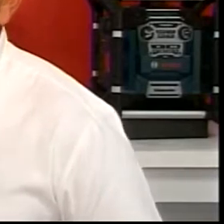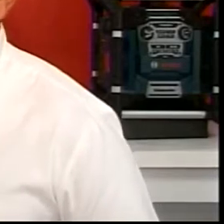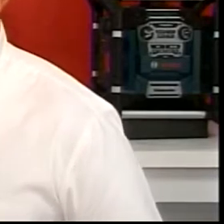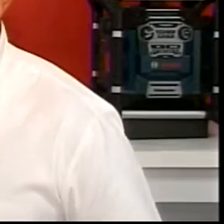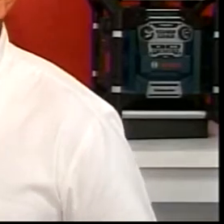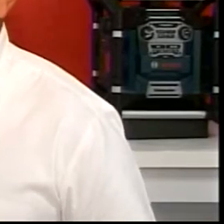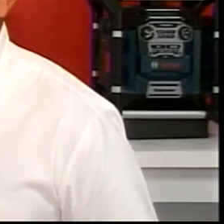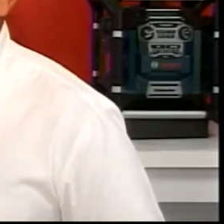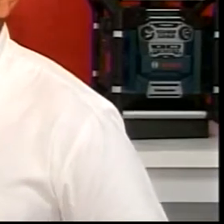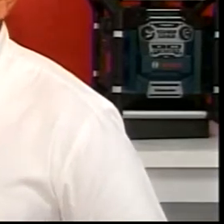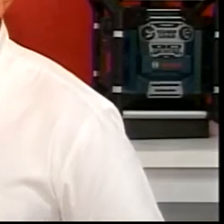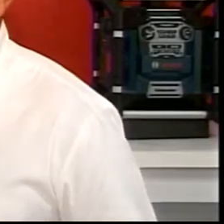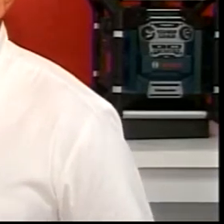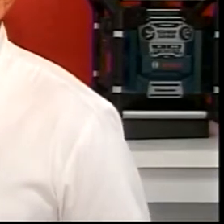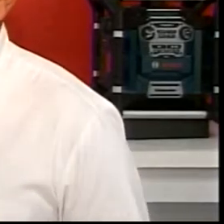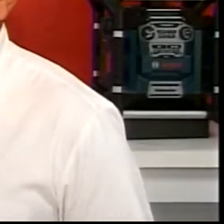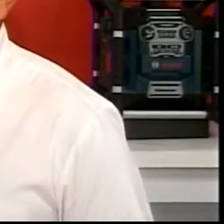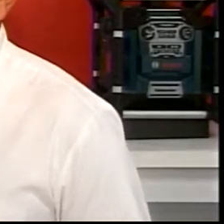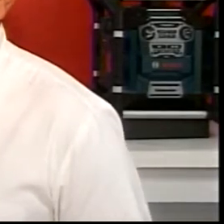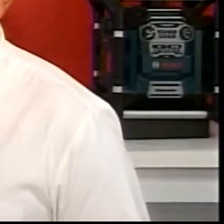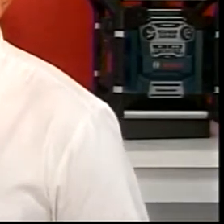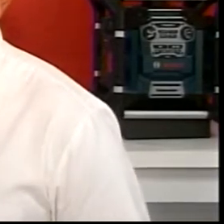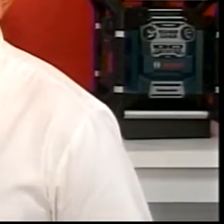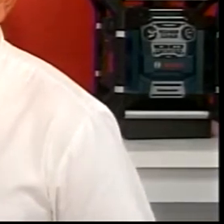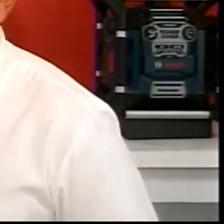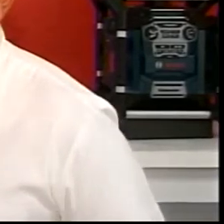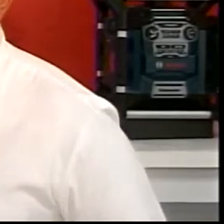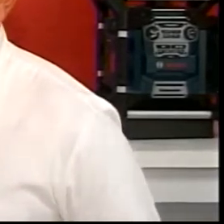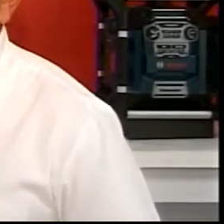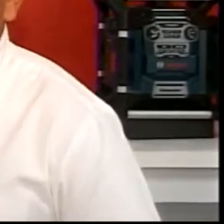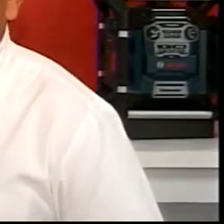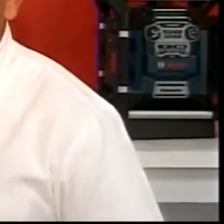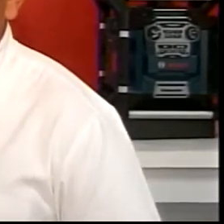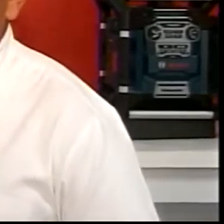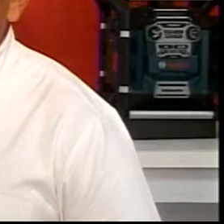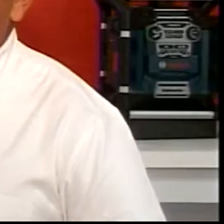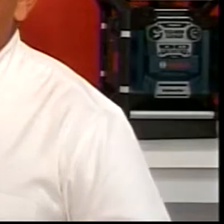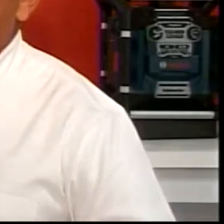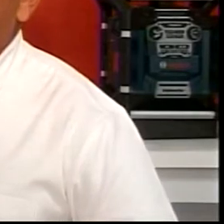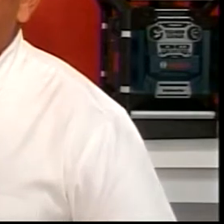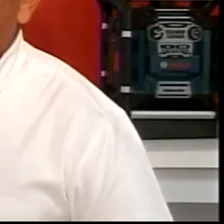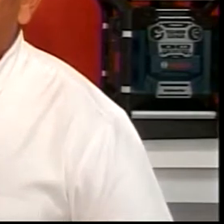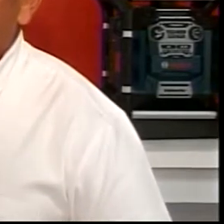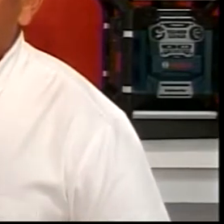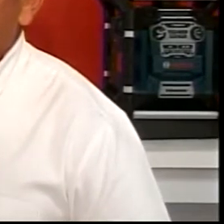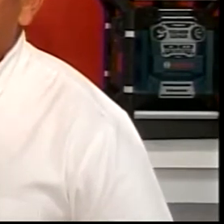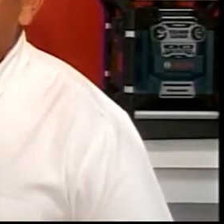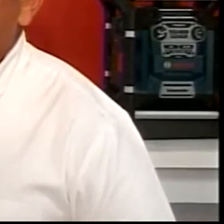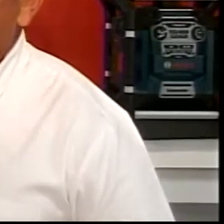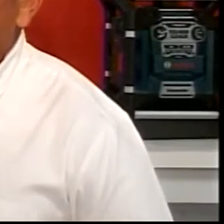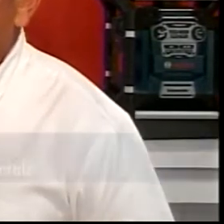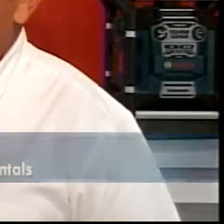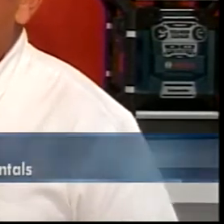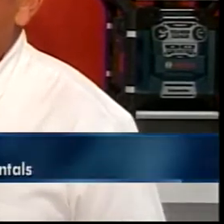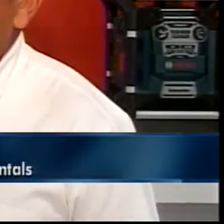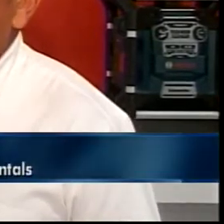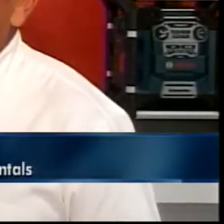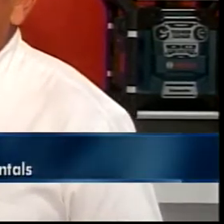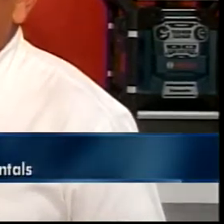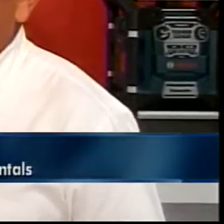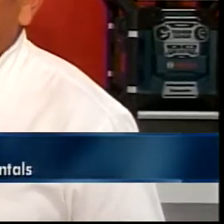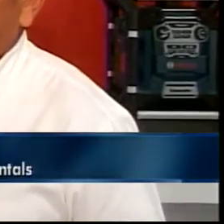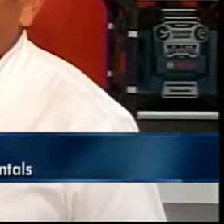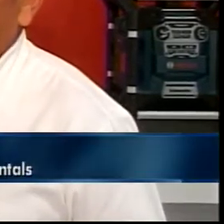we tied the 2 in because it worked very well to bring the kids into the infra equipment